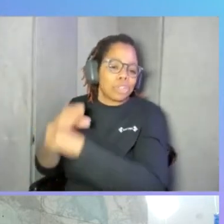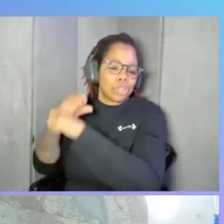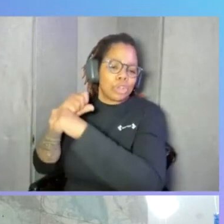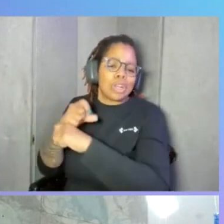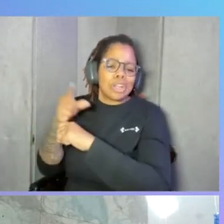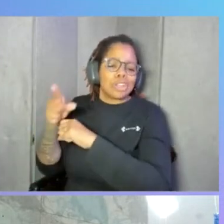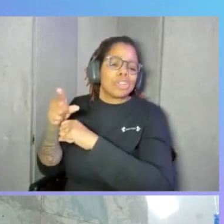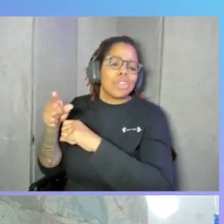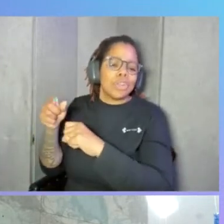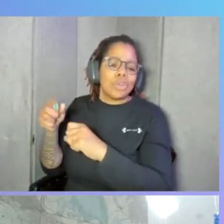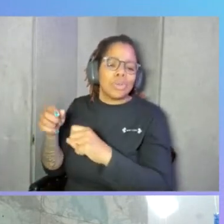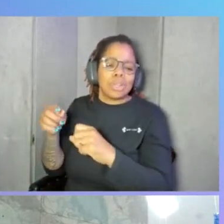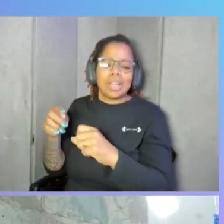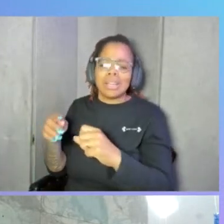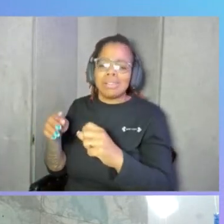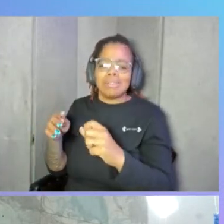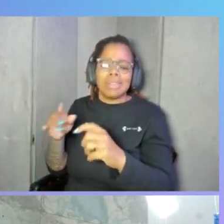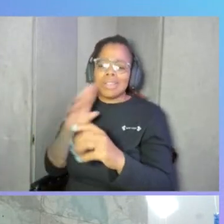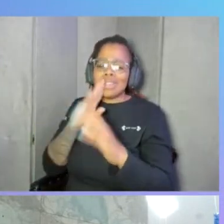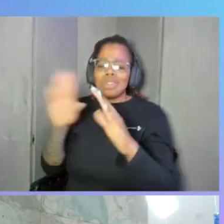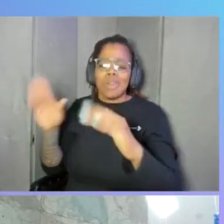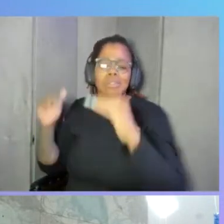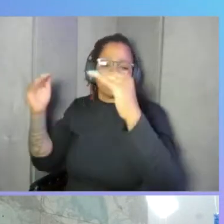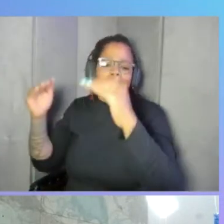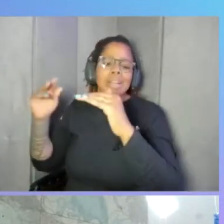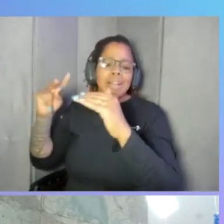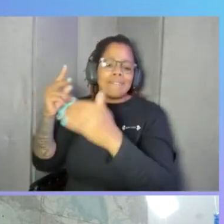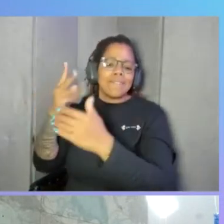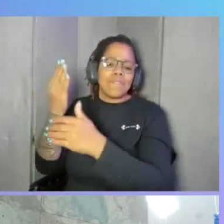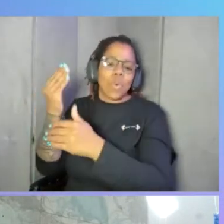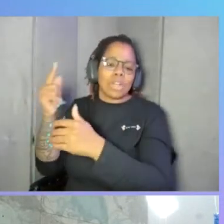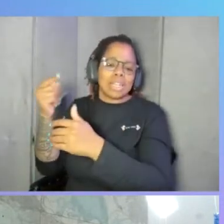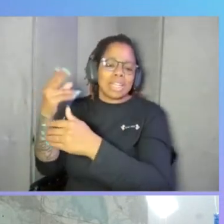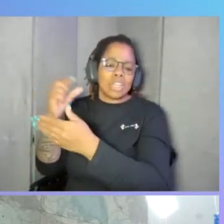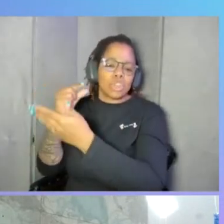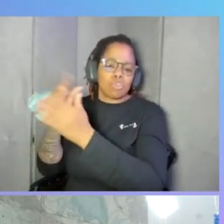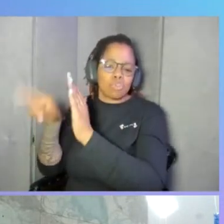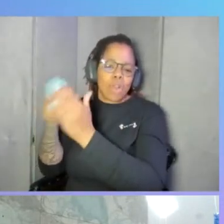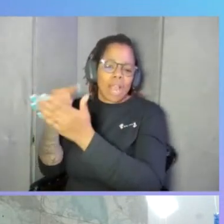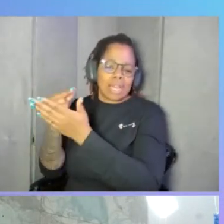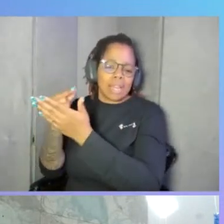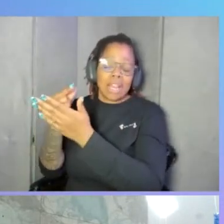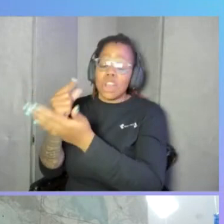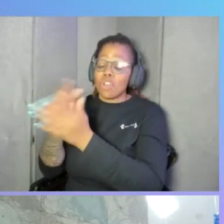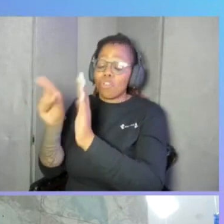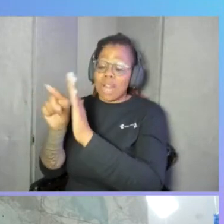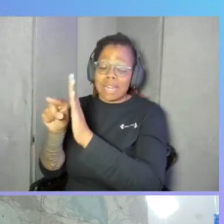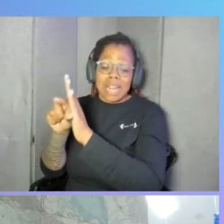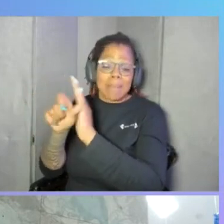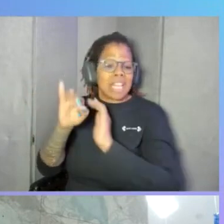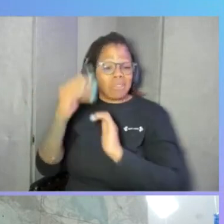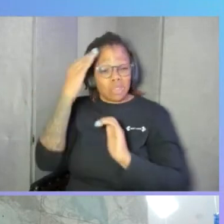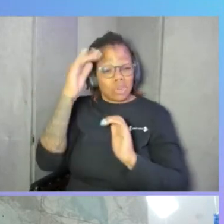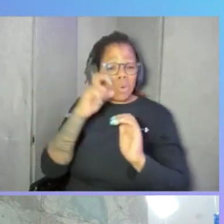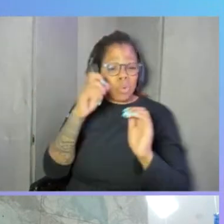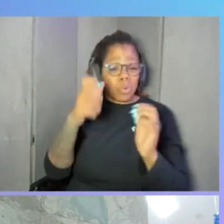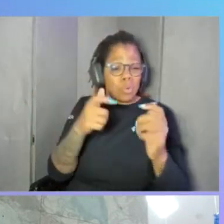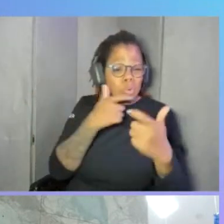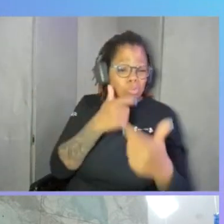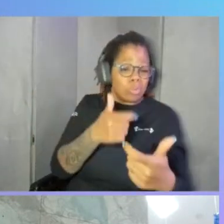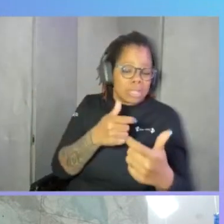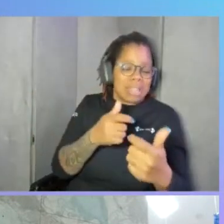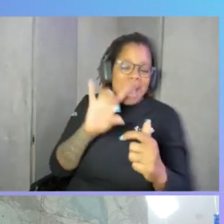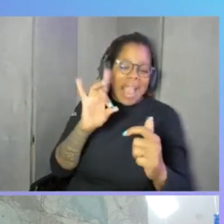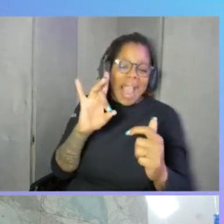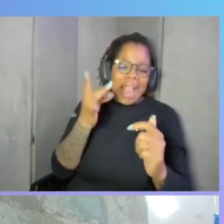to 14th grade, which is the second year of college, for example. But if you don't know your audience, 8th grade is really what you should be